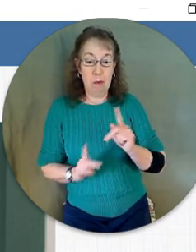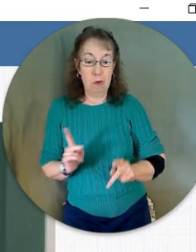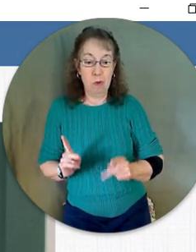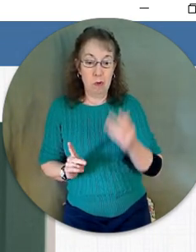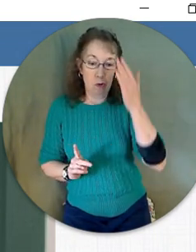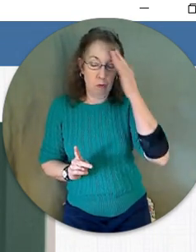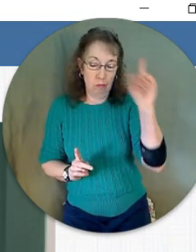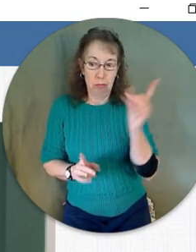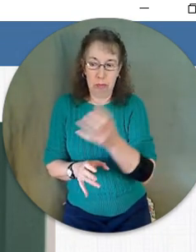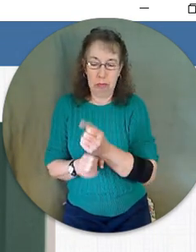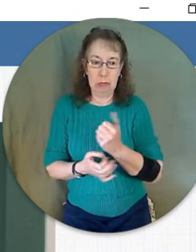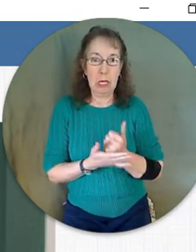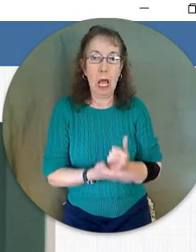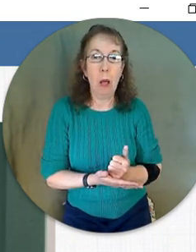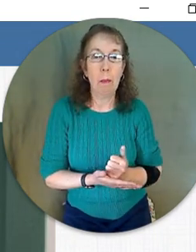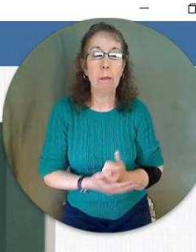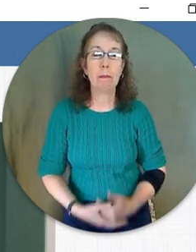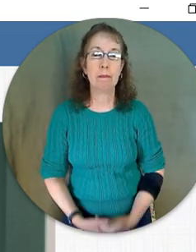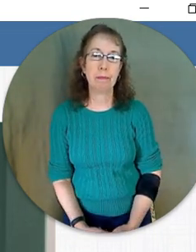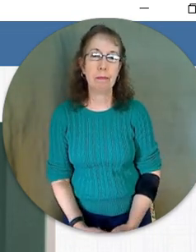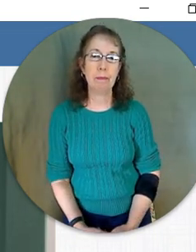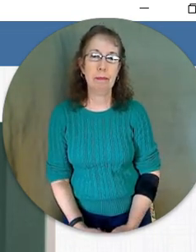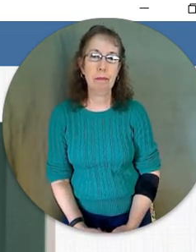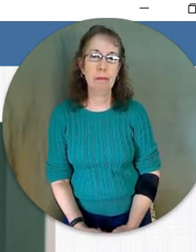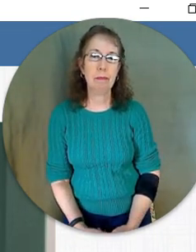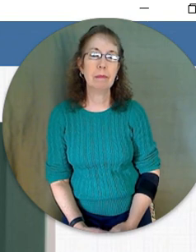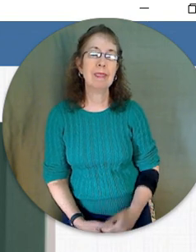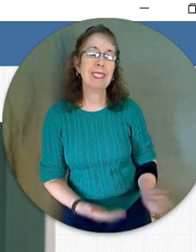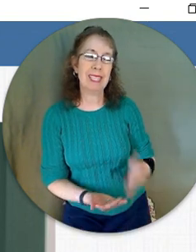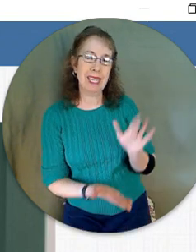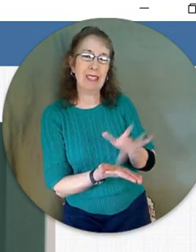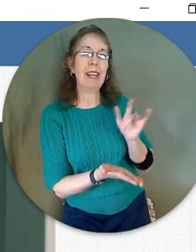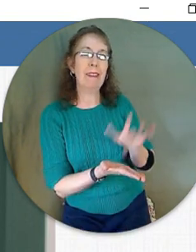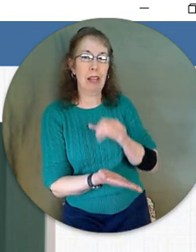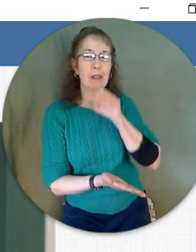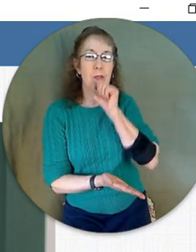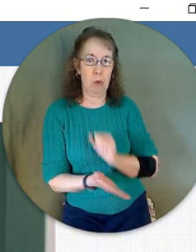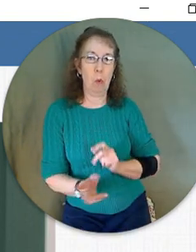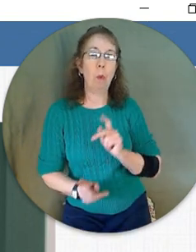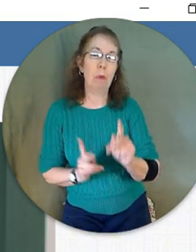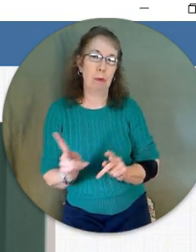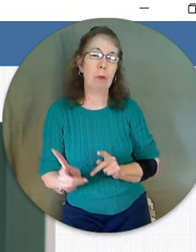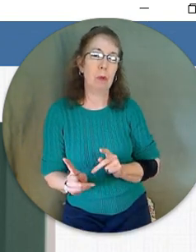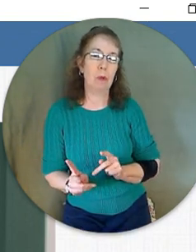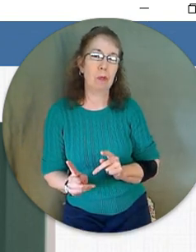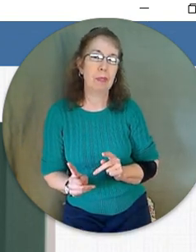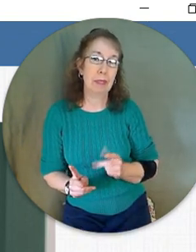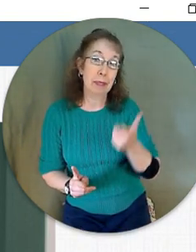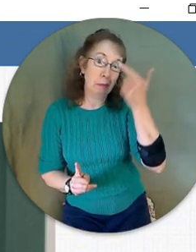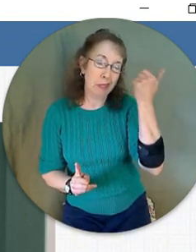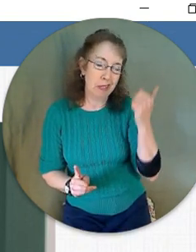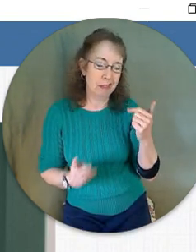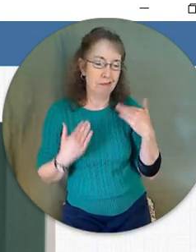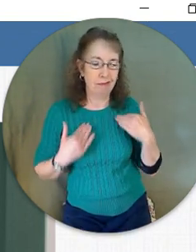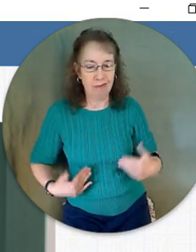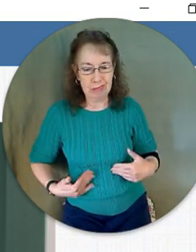obtain help. They're easily taken advantage of because of their physical